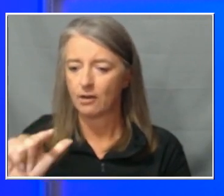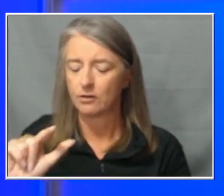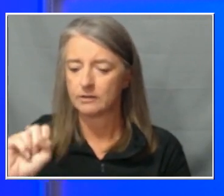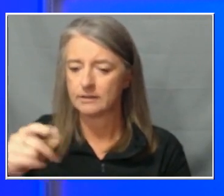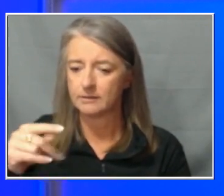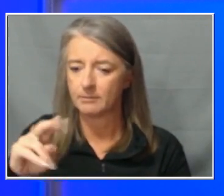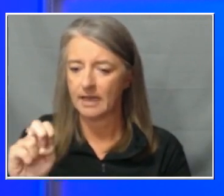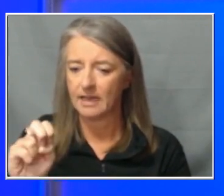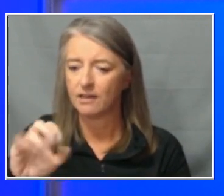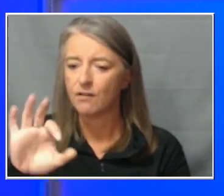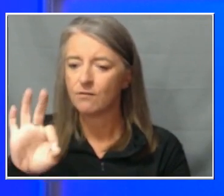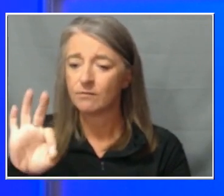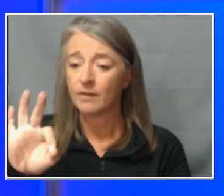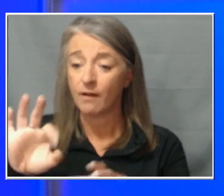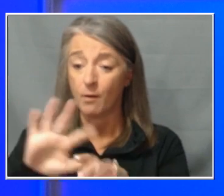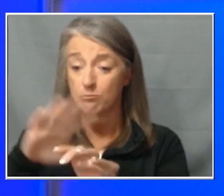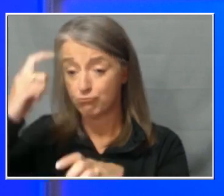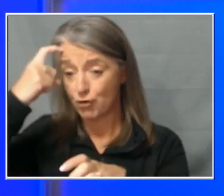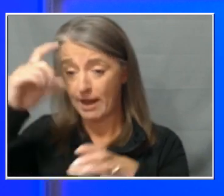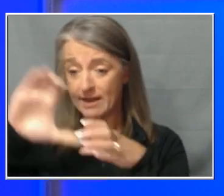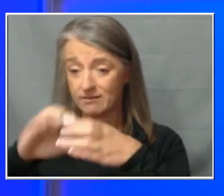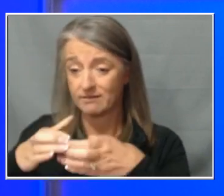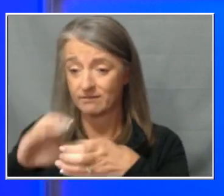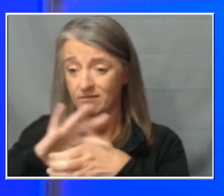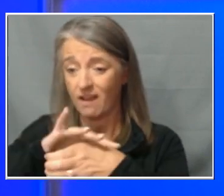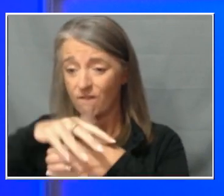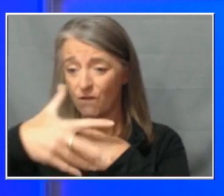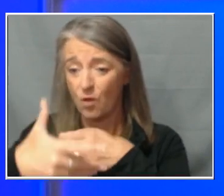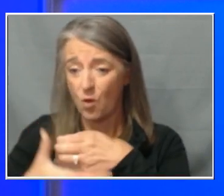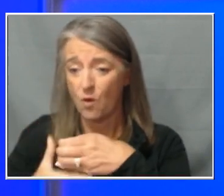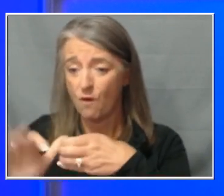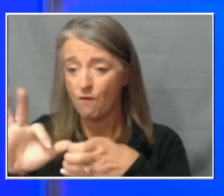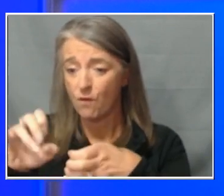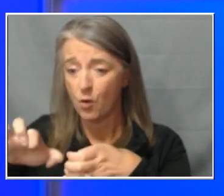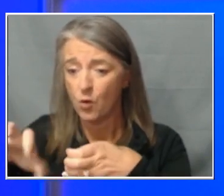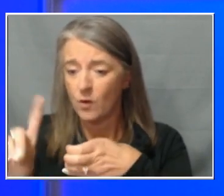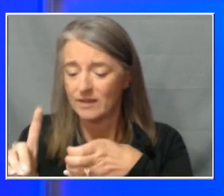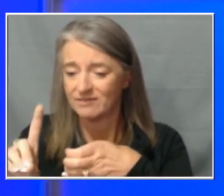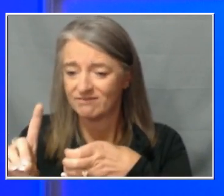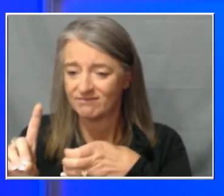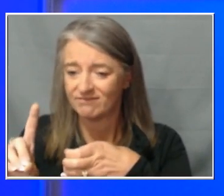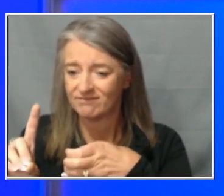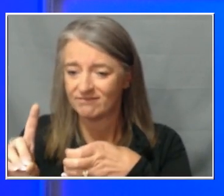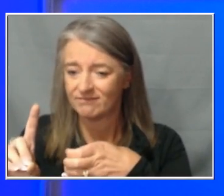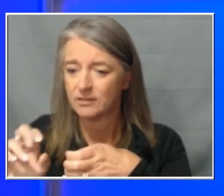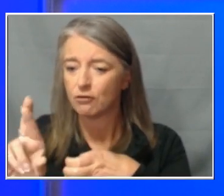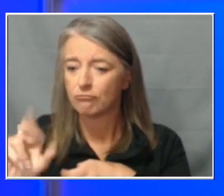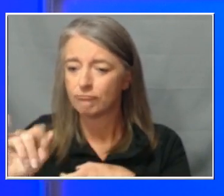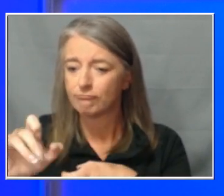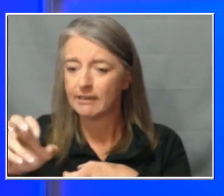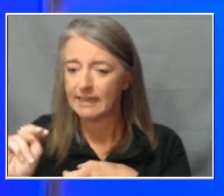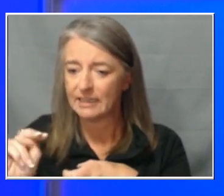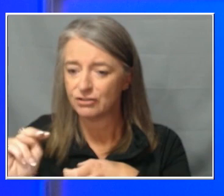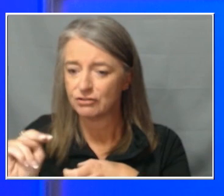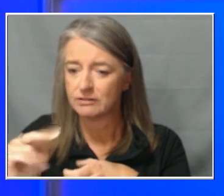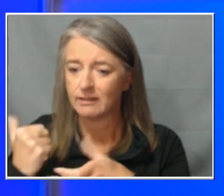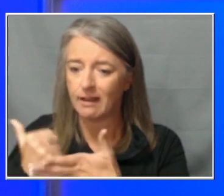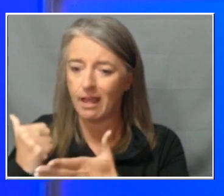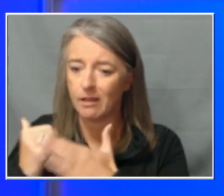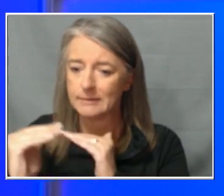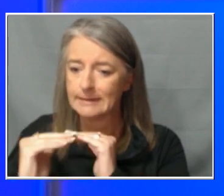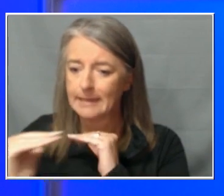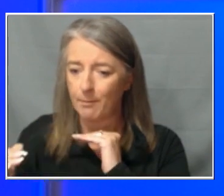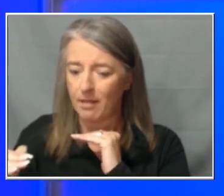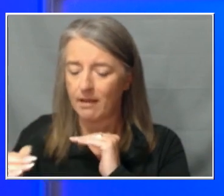and the spinal cord. And radiation can be an effective way to sterilize that area to prevent relapses, but it's a